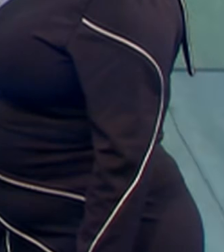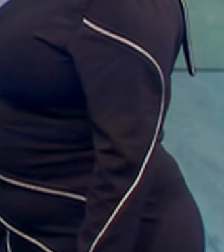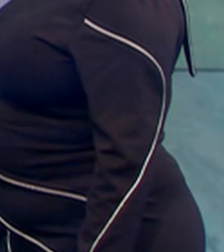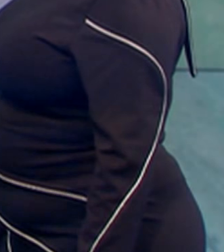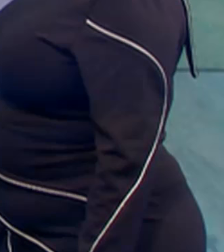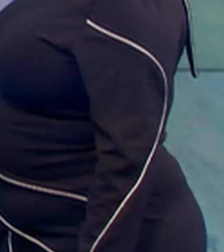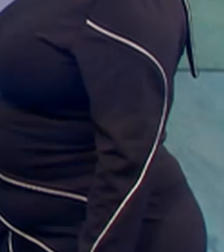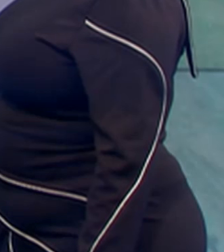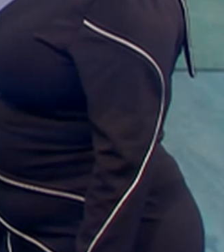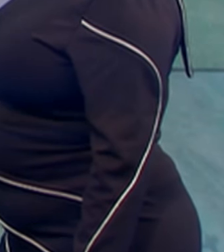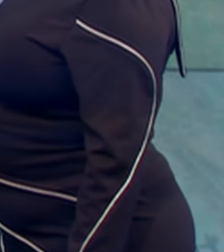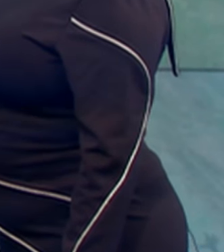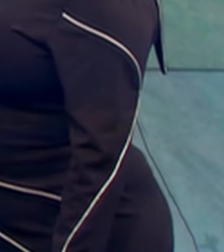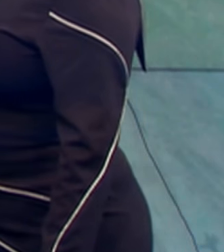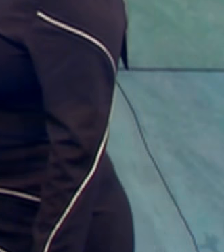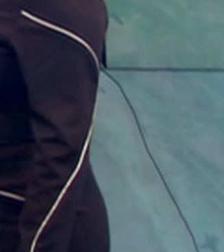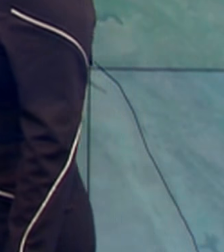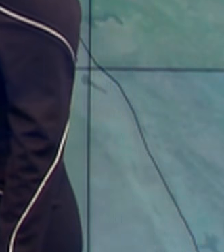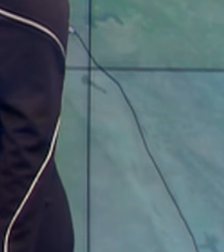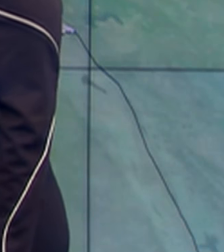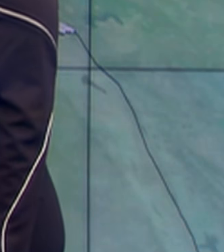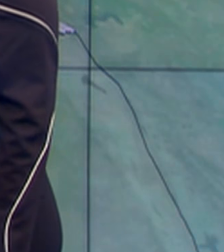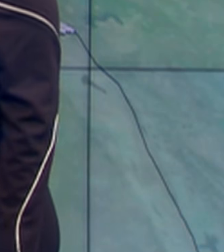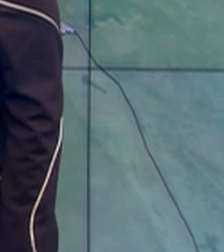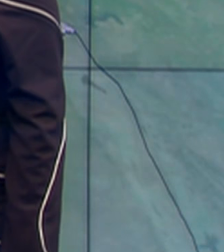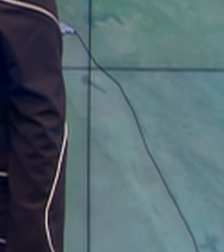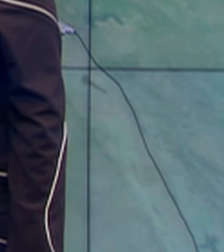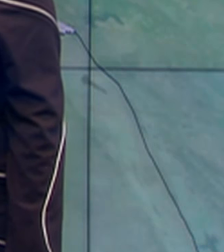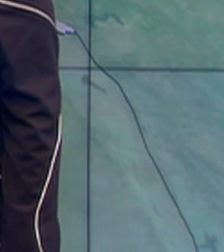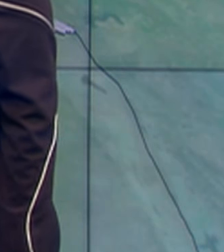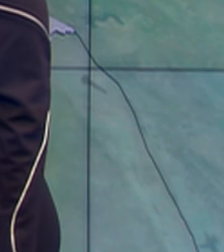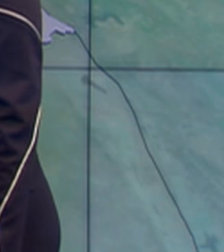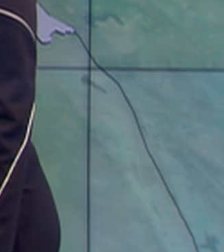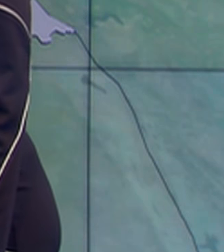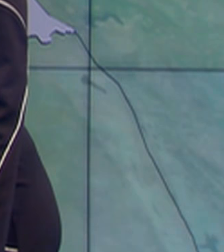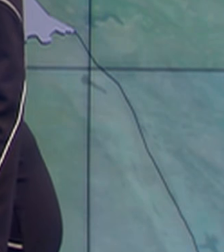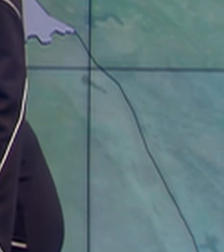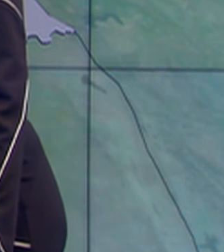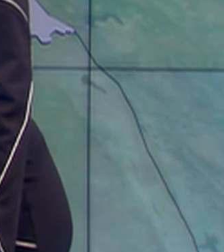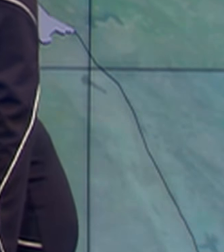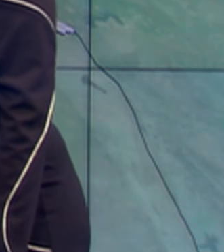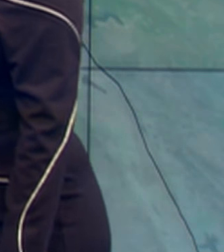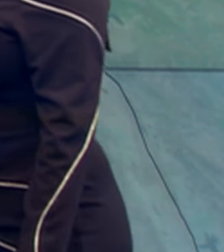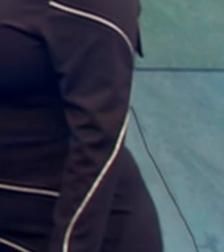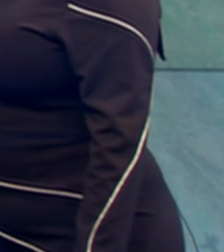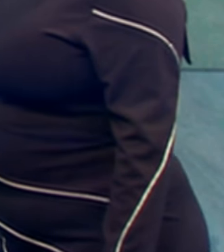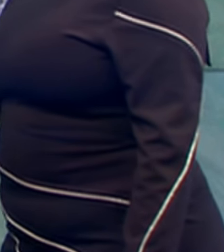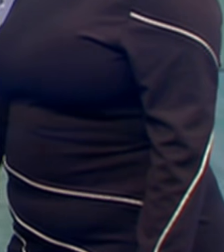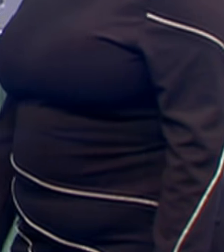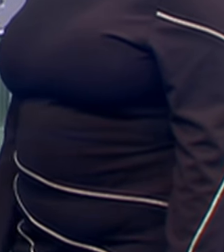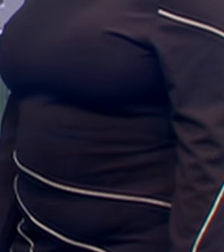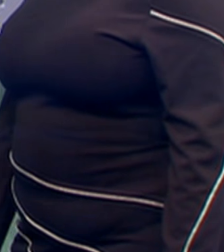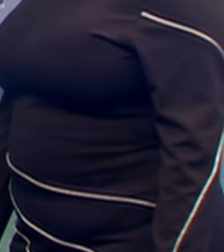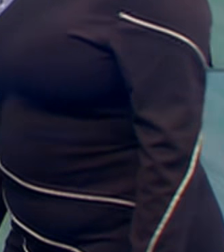le gona go bonagala go tlabe go ntse go tonya re lebelela Polokwane wena o leng ga Mmamabolo le Molepo Mokopane le gona ga Mashashane ga Sekhukhune ga re